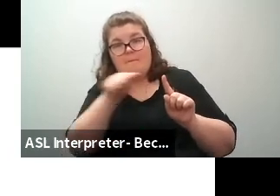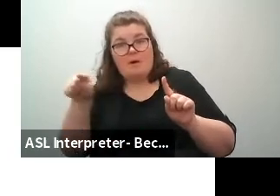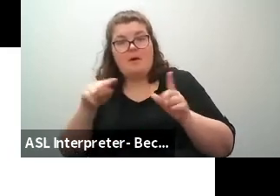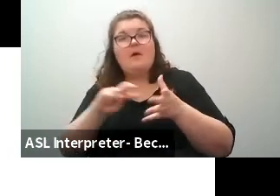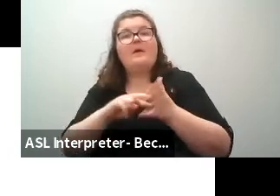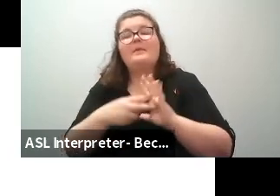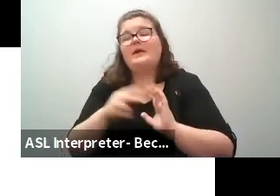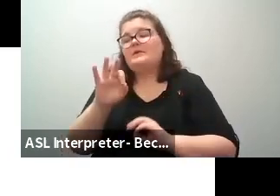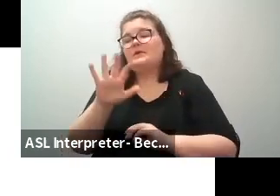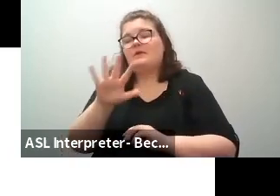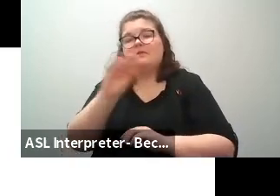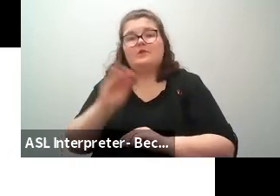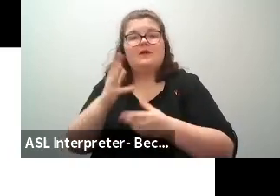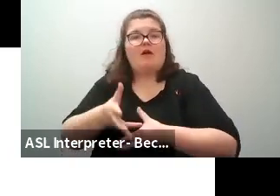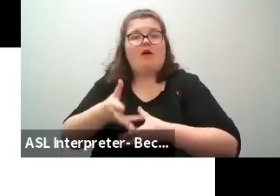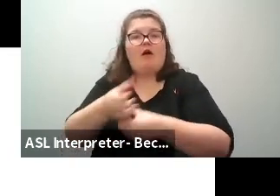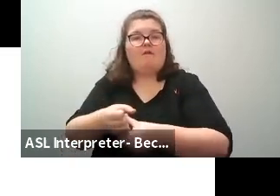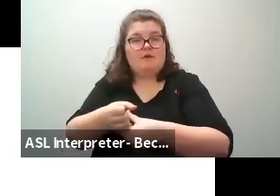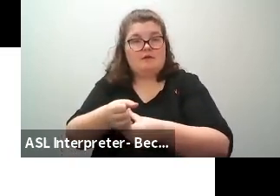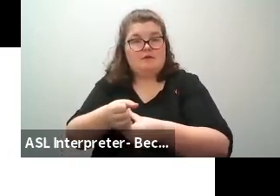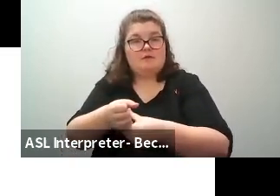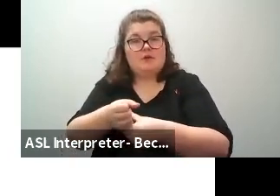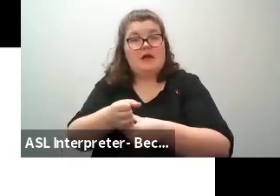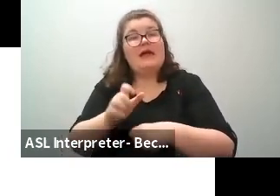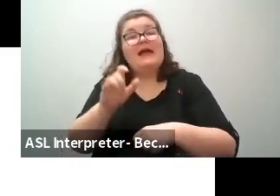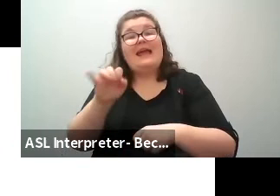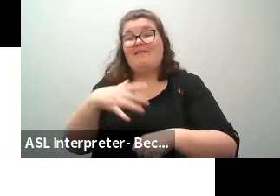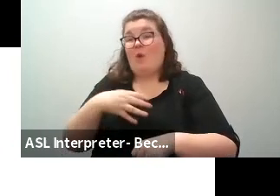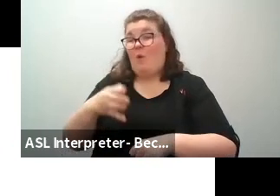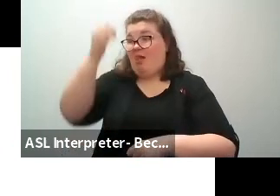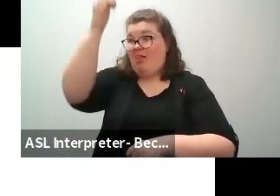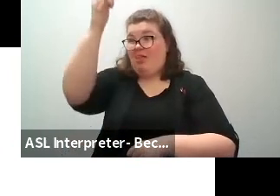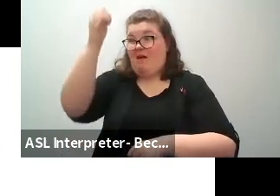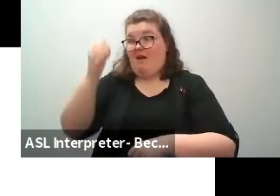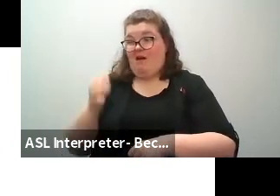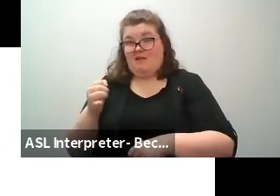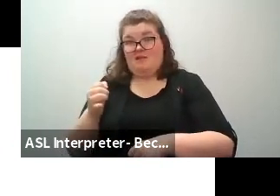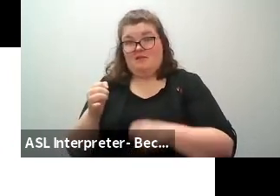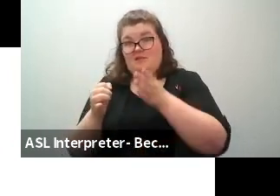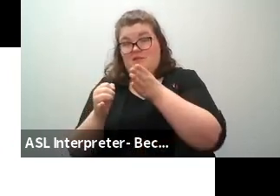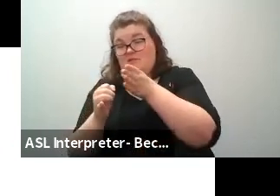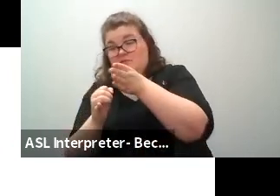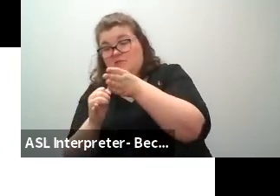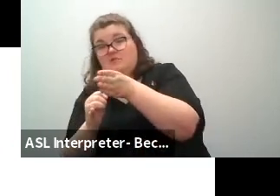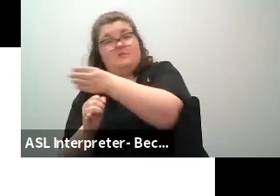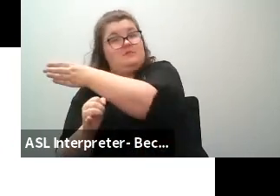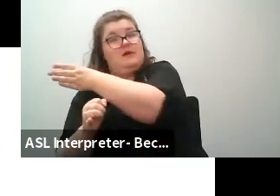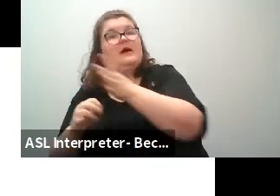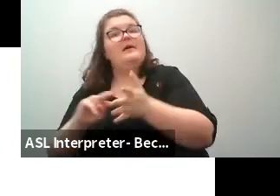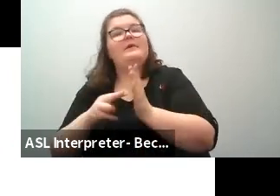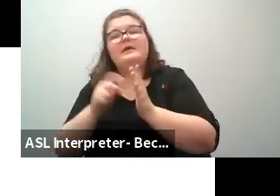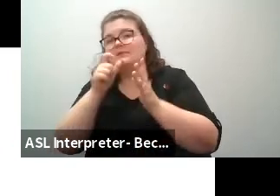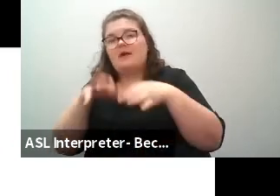95% confidence interval. If that bar crosses 1, that means that the result is not significant. So we can see here across all